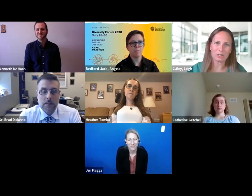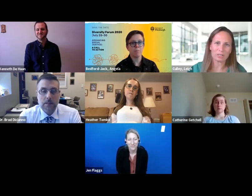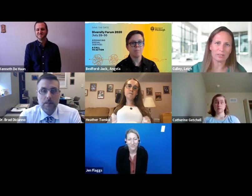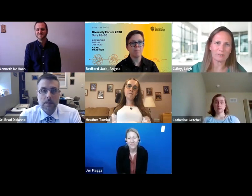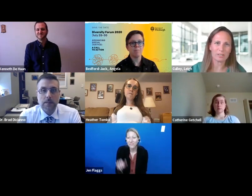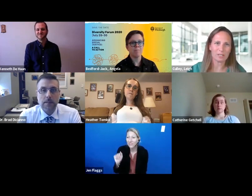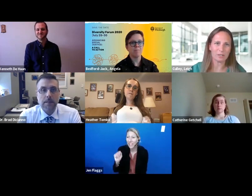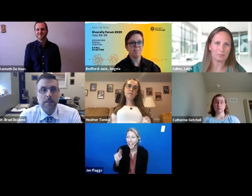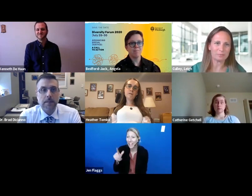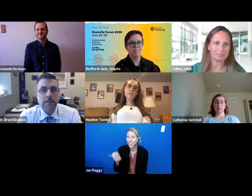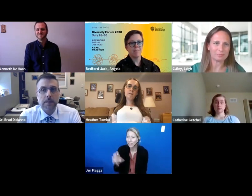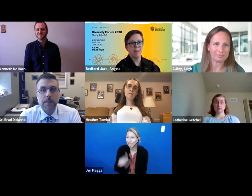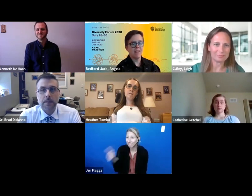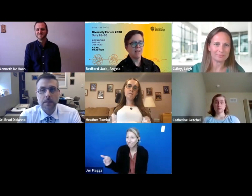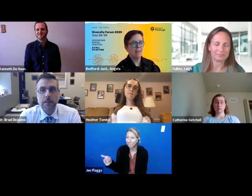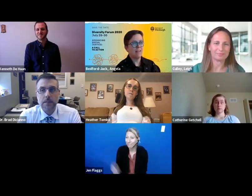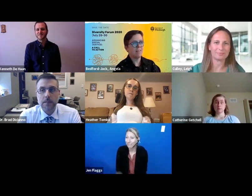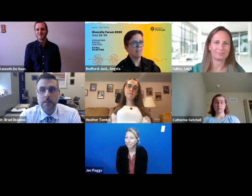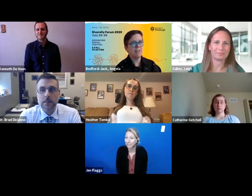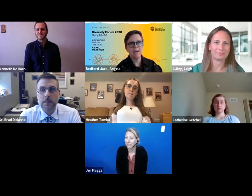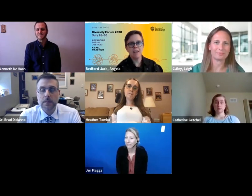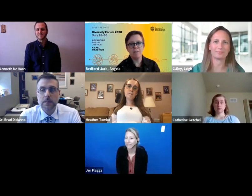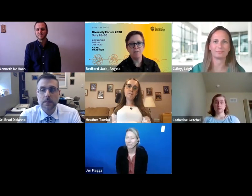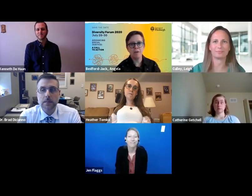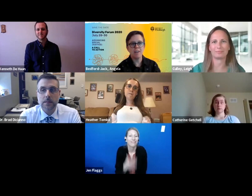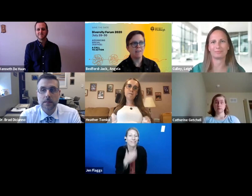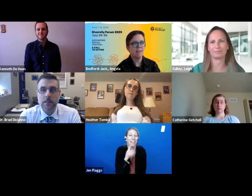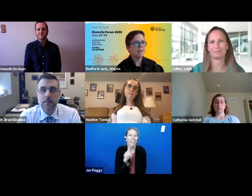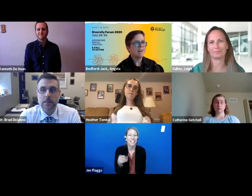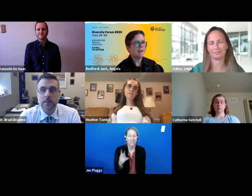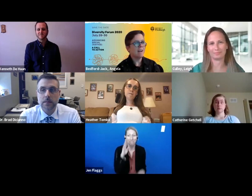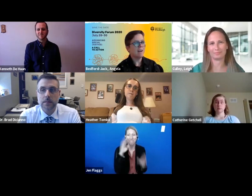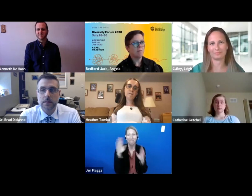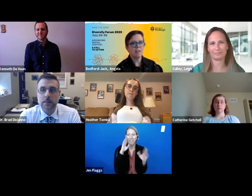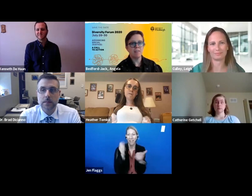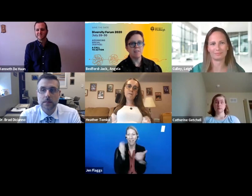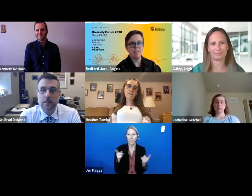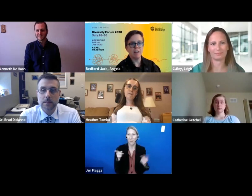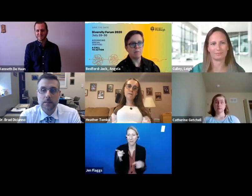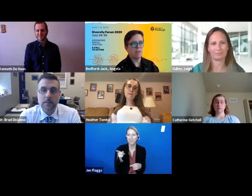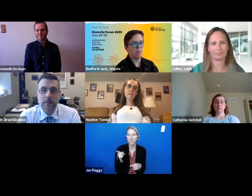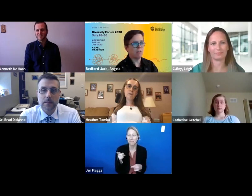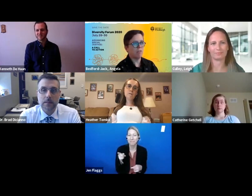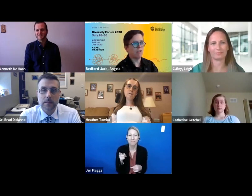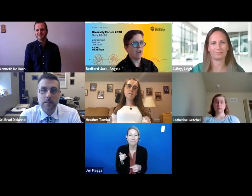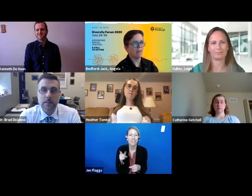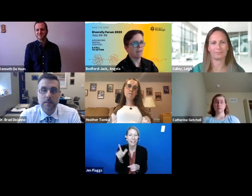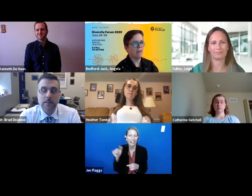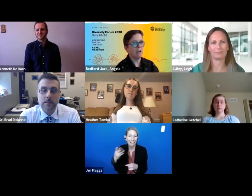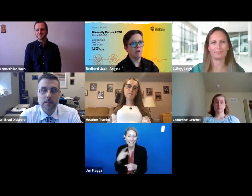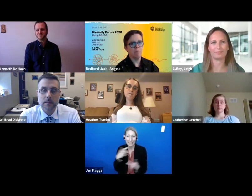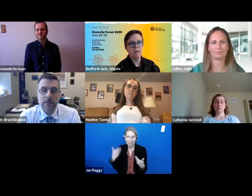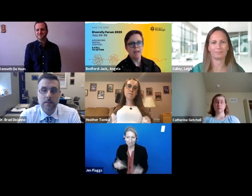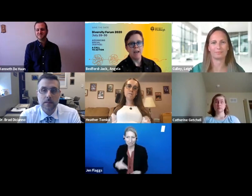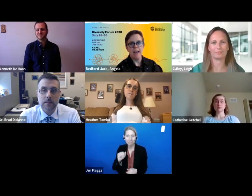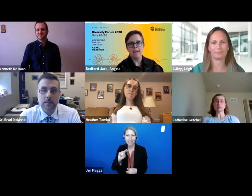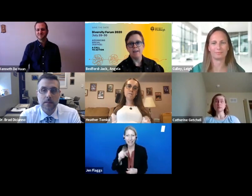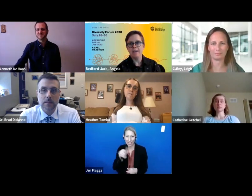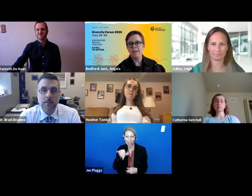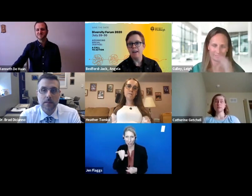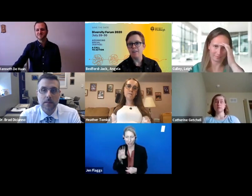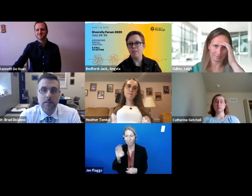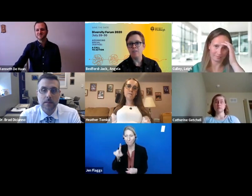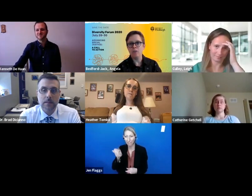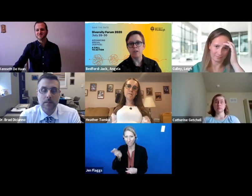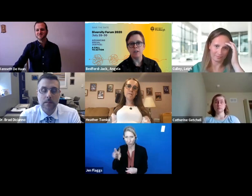Angie, I'm gonna turn it over to you. Thanks, Lee. Hi, everyone. As Lee said, I'm Angie Bedford-Jack,